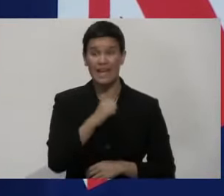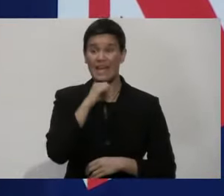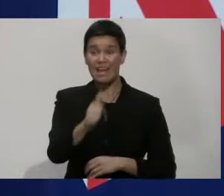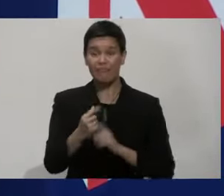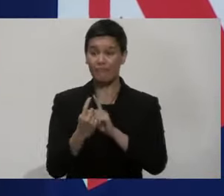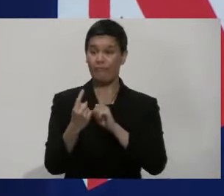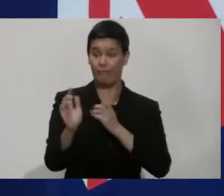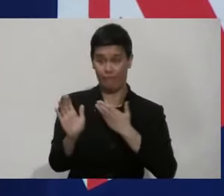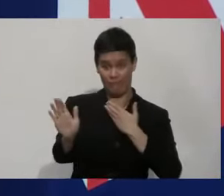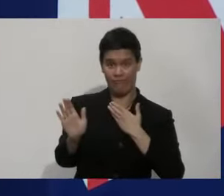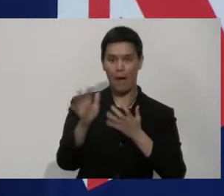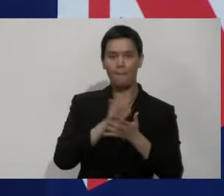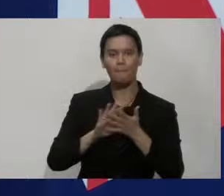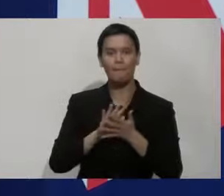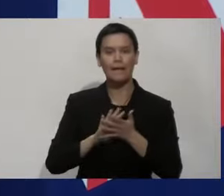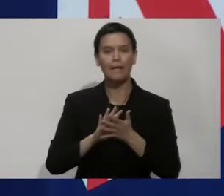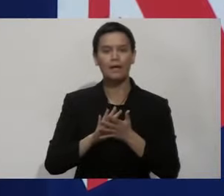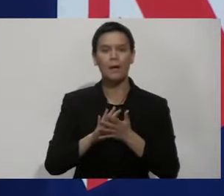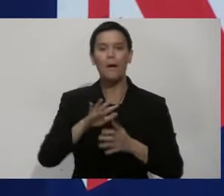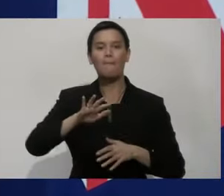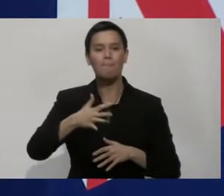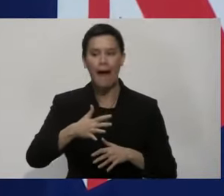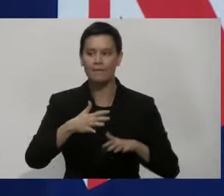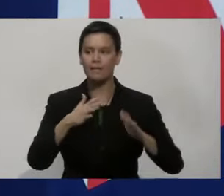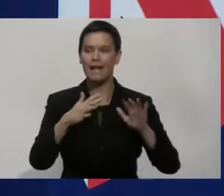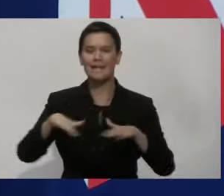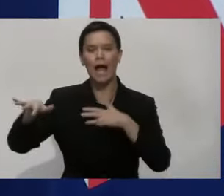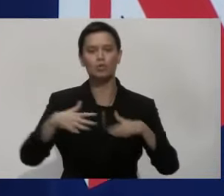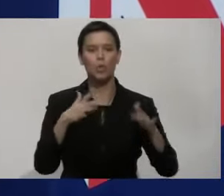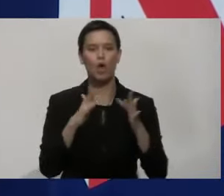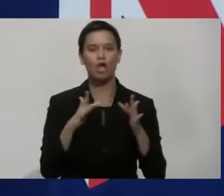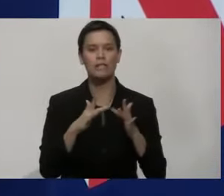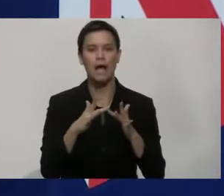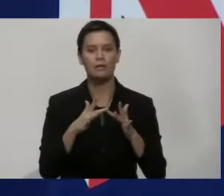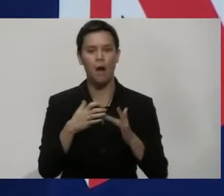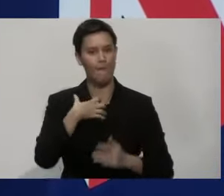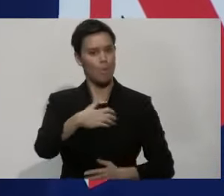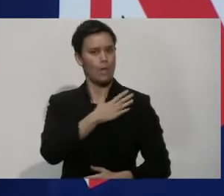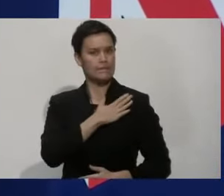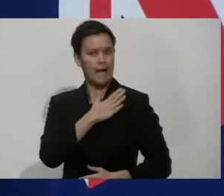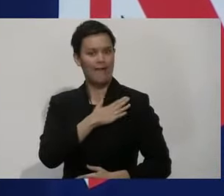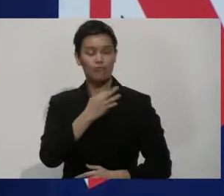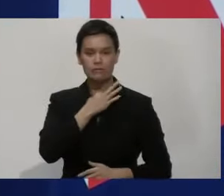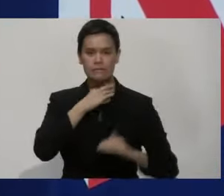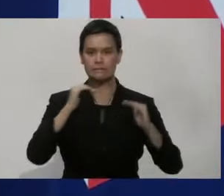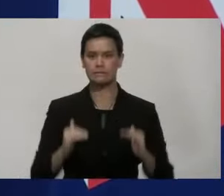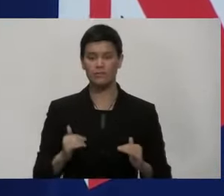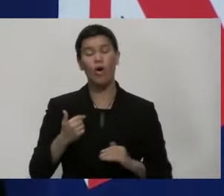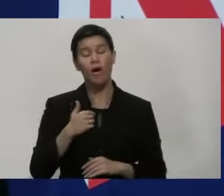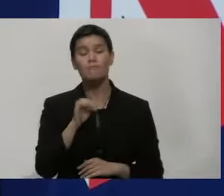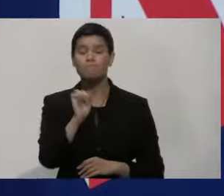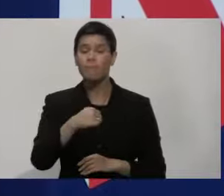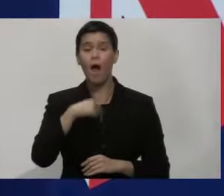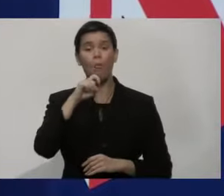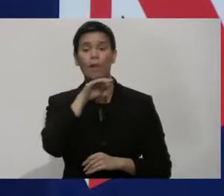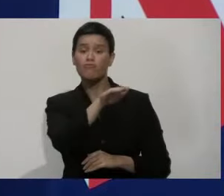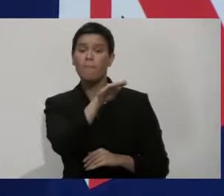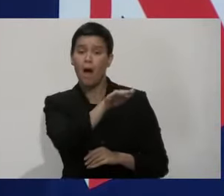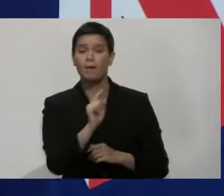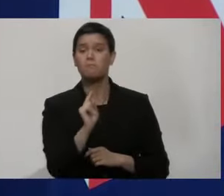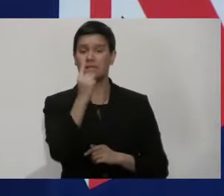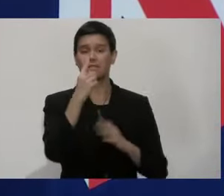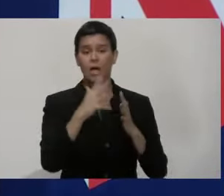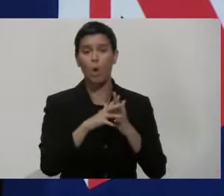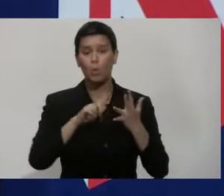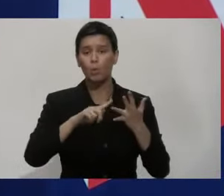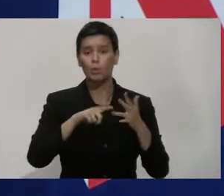everyone, including myself, because this is a constant daily reminder for everyone. On the review